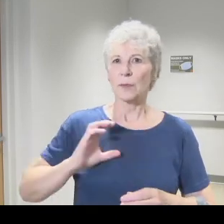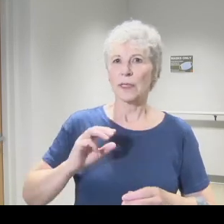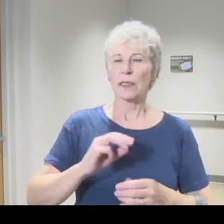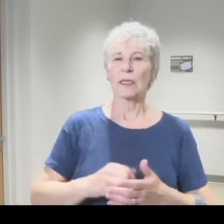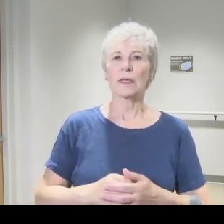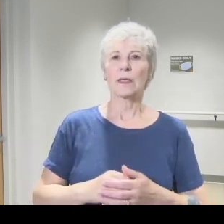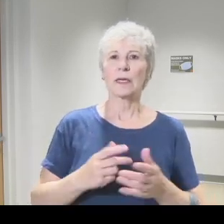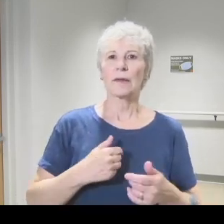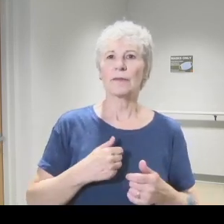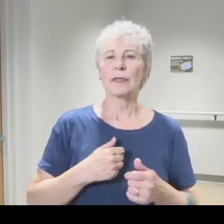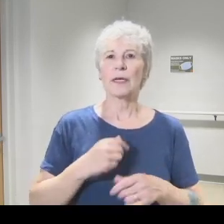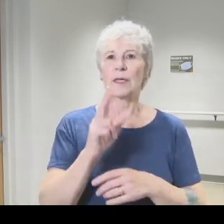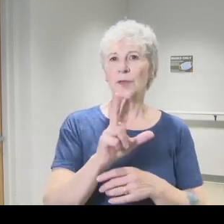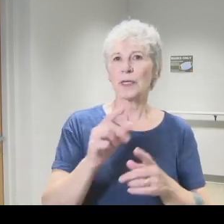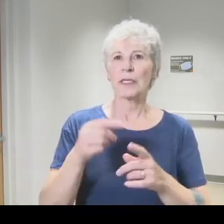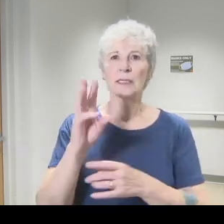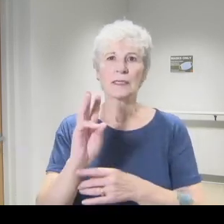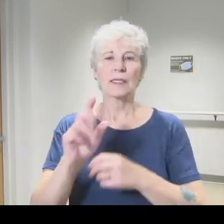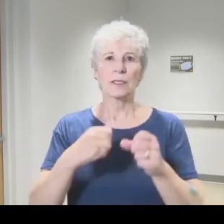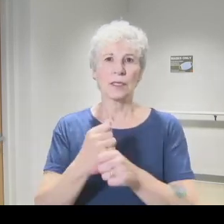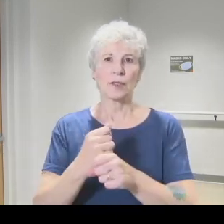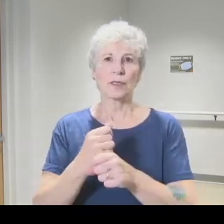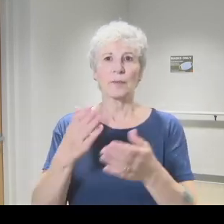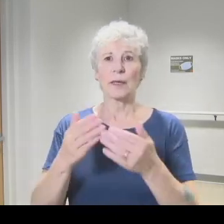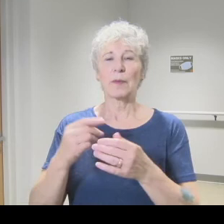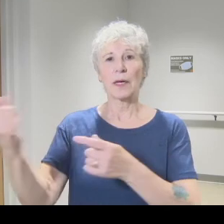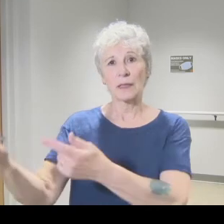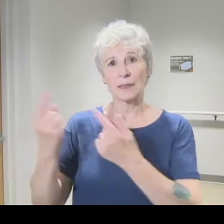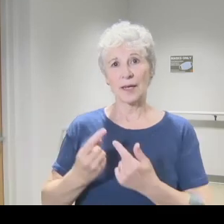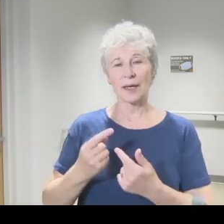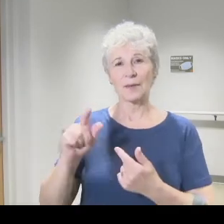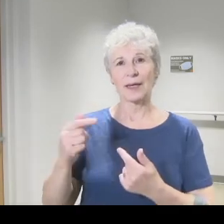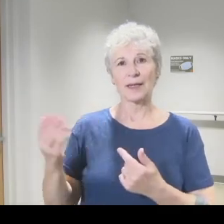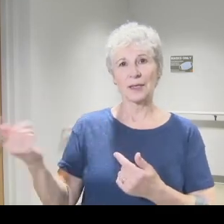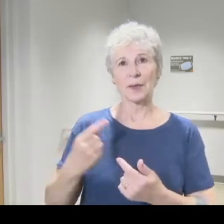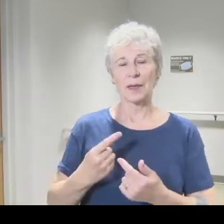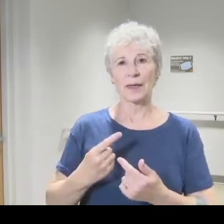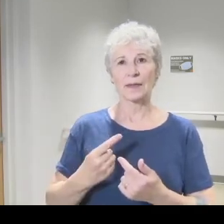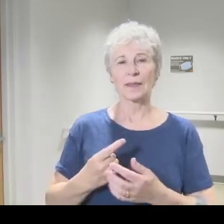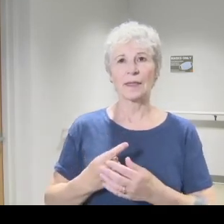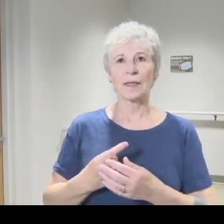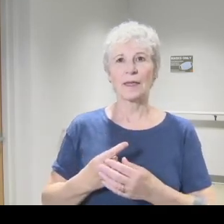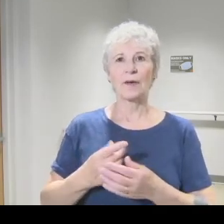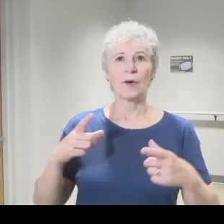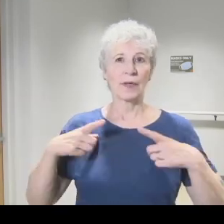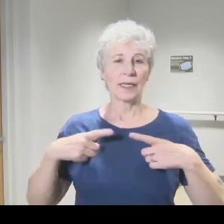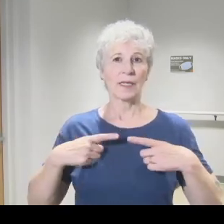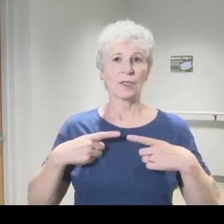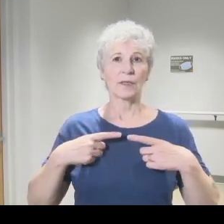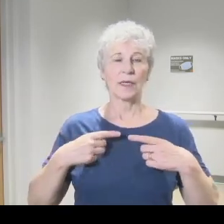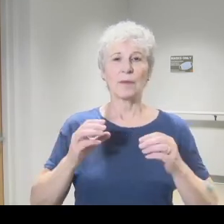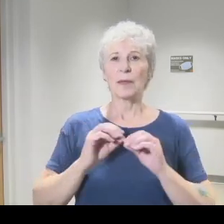of 3 to 6 years, perhaps by the time they come back on furlough, none of those same people will be on the missions committee. So it's important to